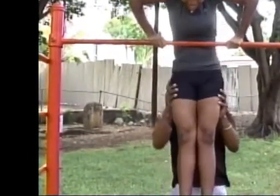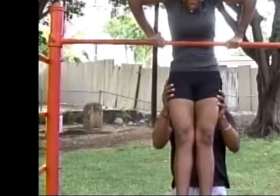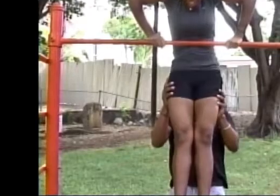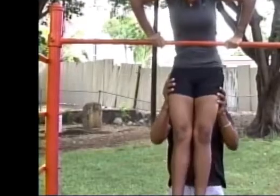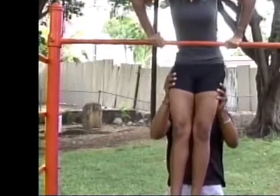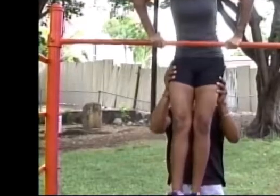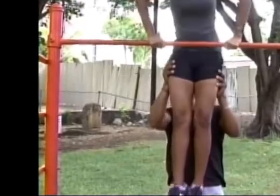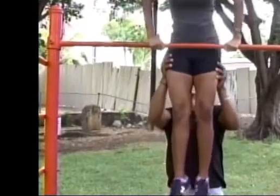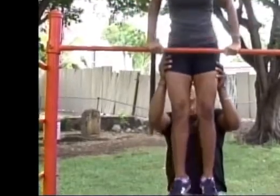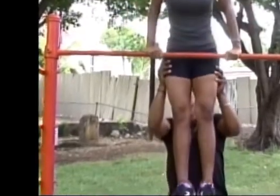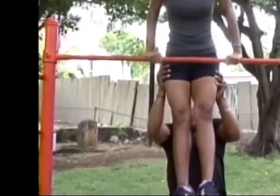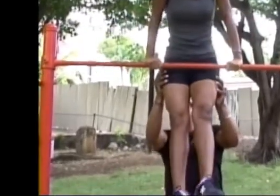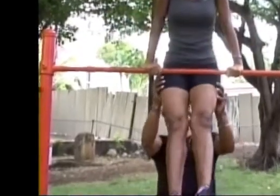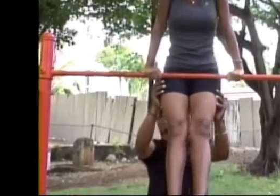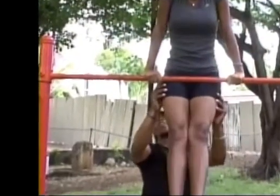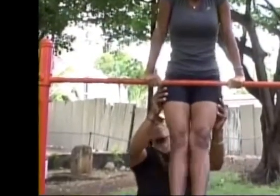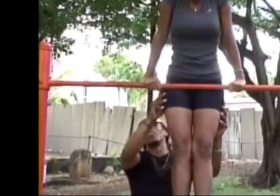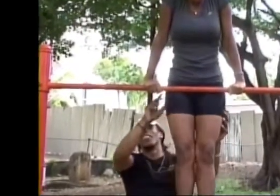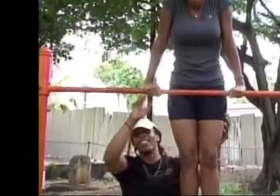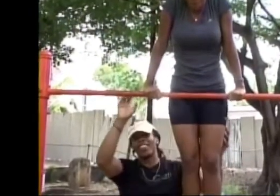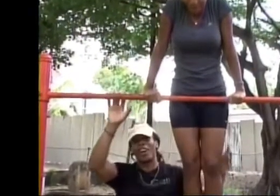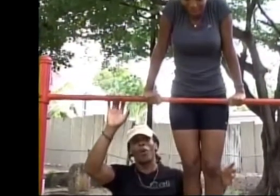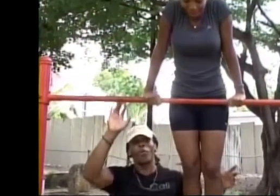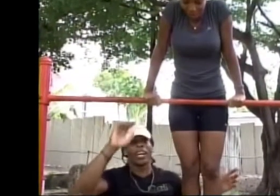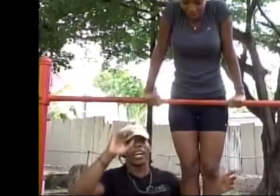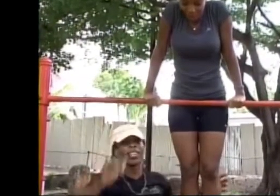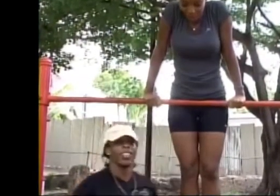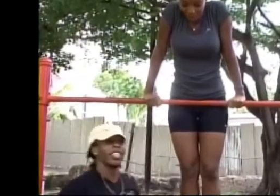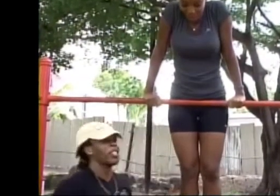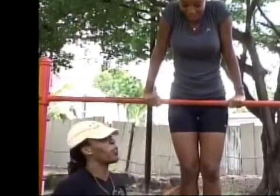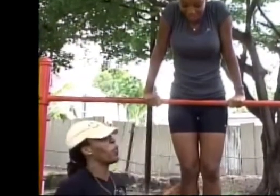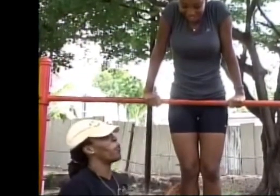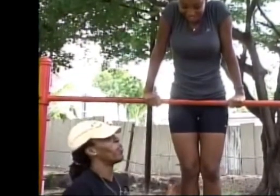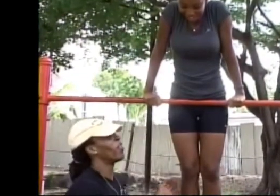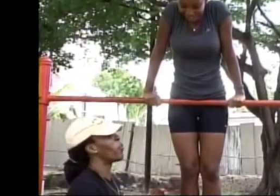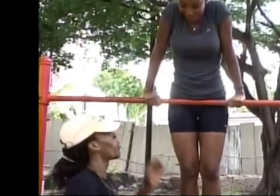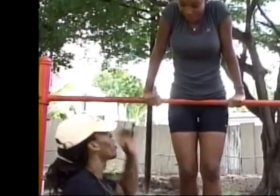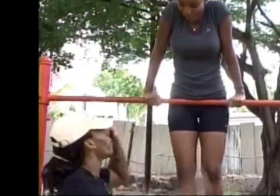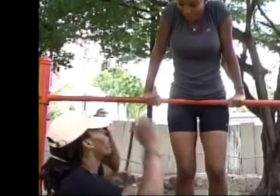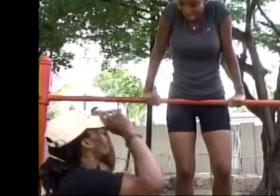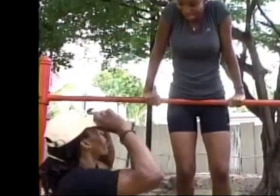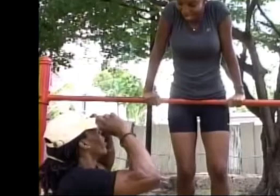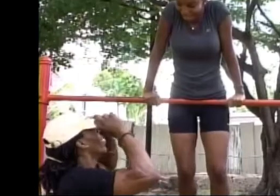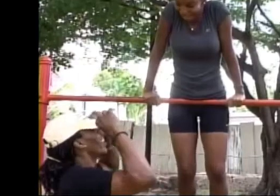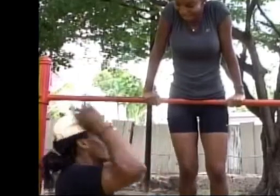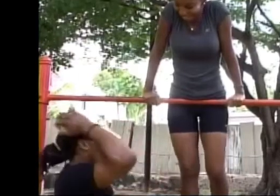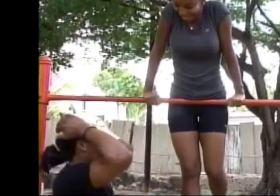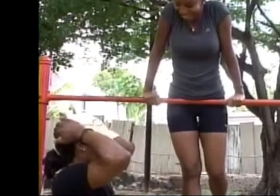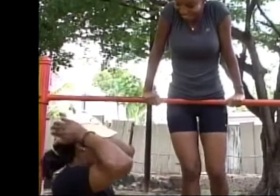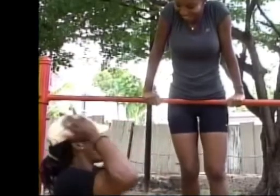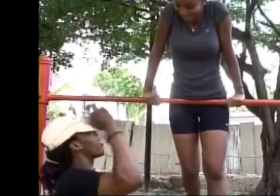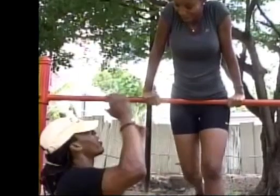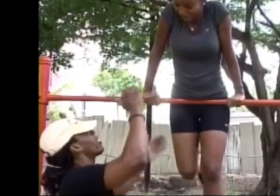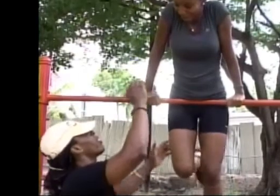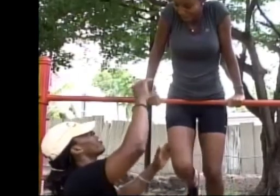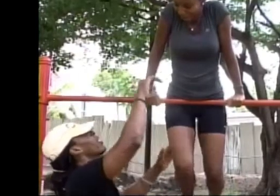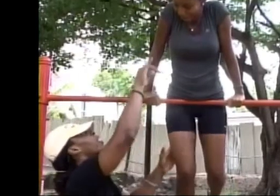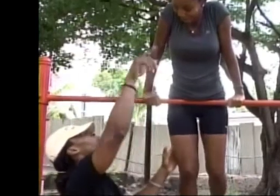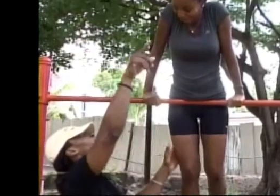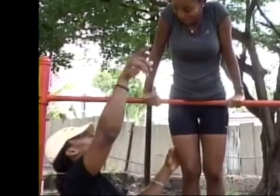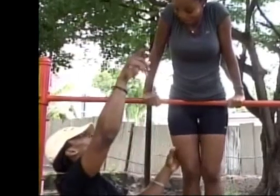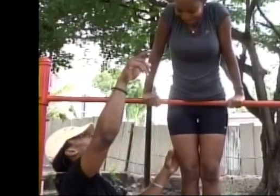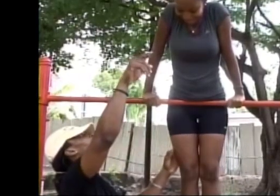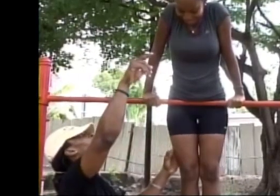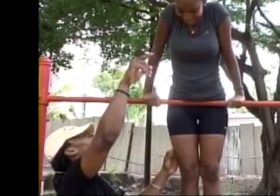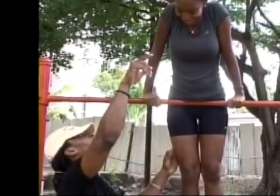me. Wait for you. Here you go. All right. So, we're going to do now. You're going to bend your